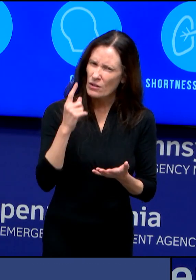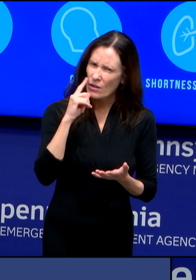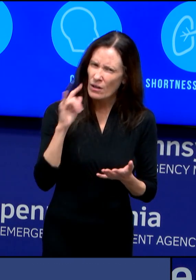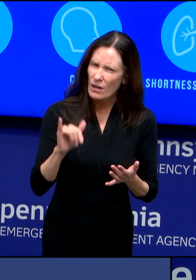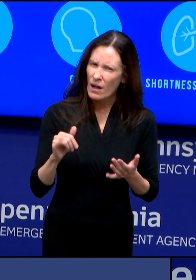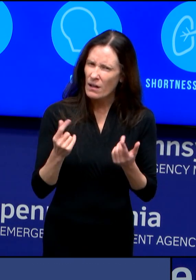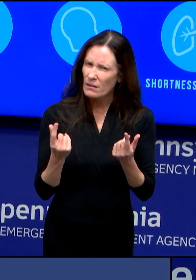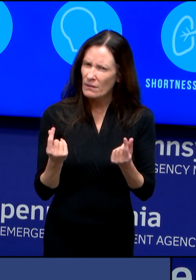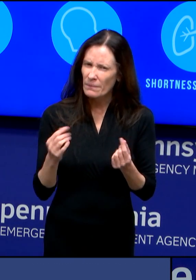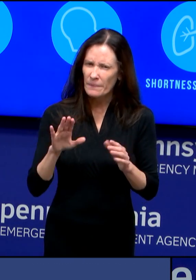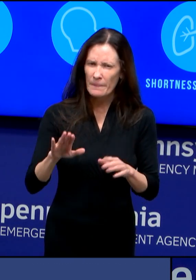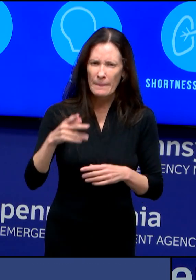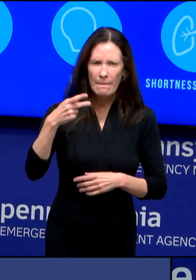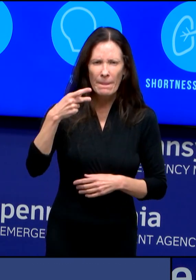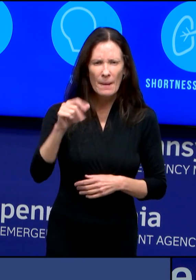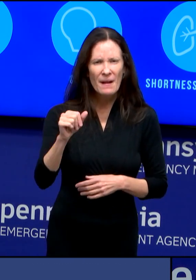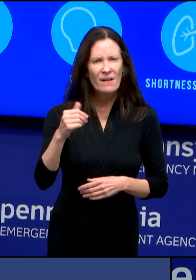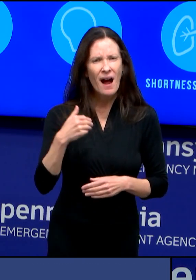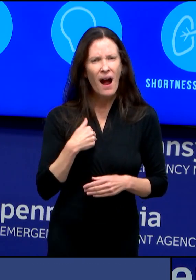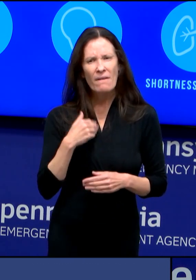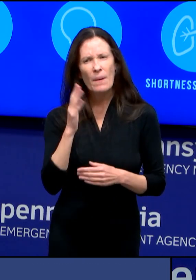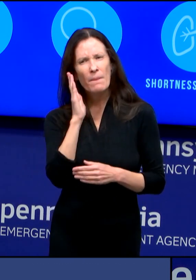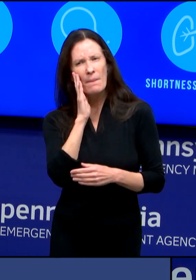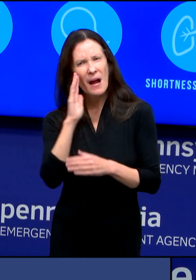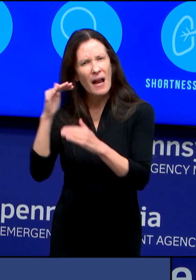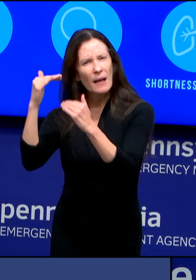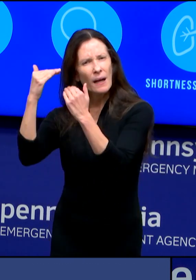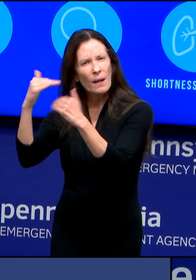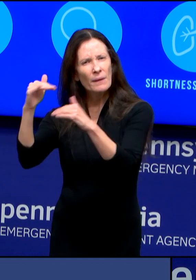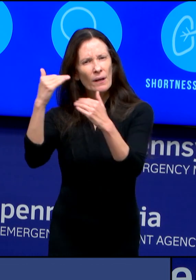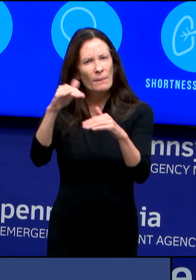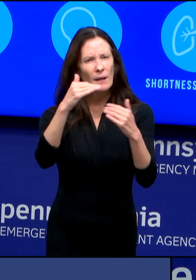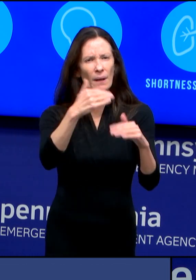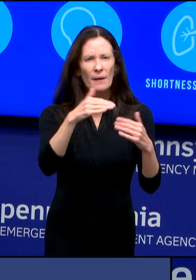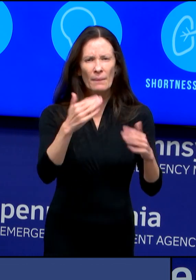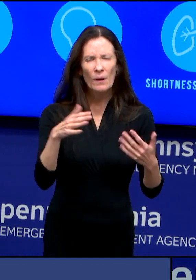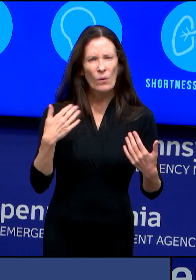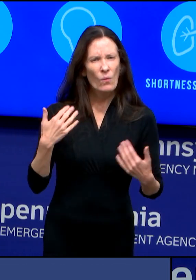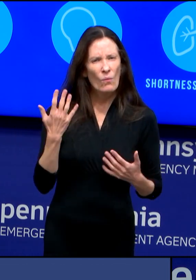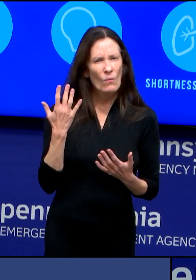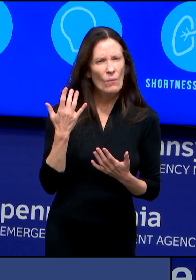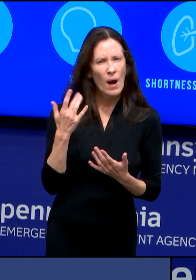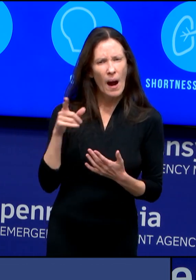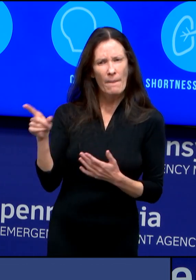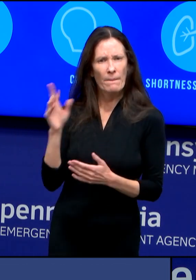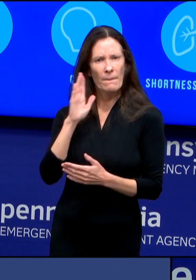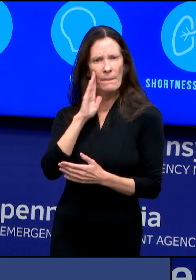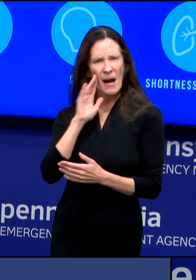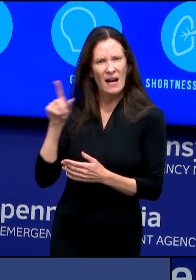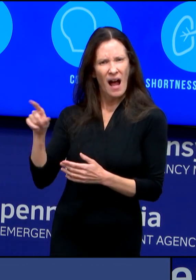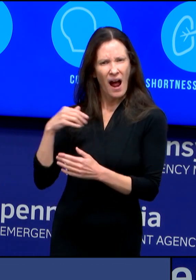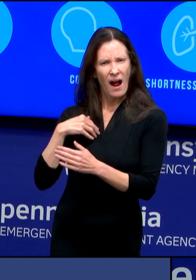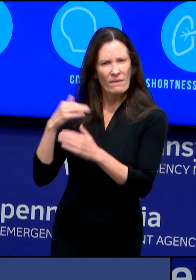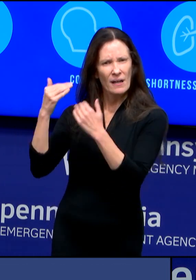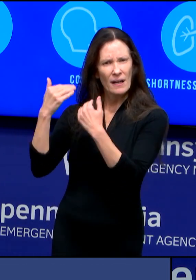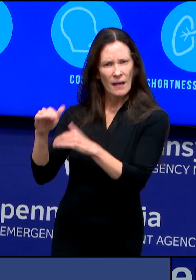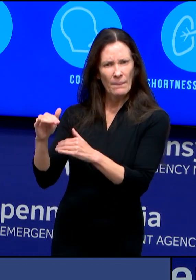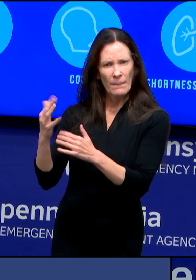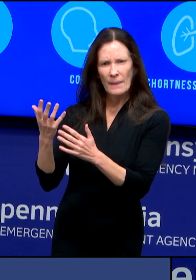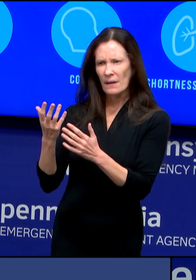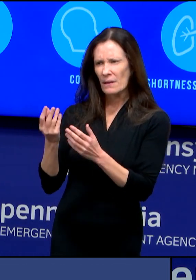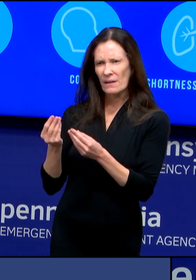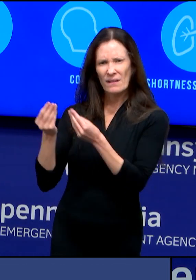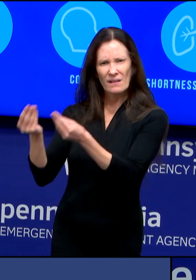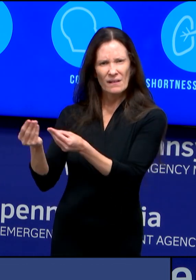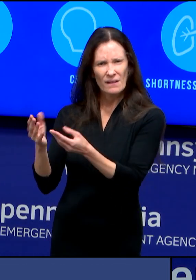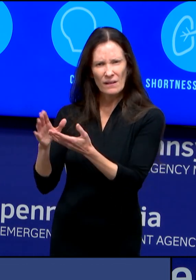capacity. Even Philadelphia could potentially have far fewer beds during a surge. Have there been discussions with hospitals and health systems about how